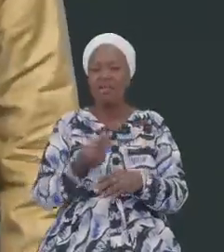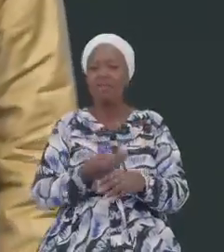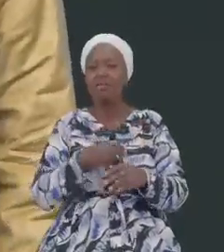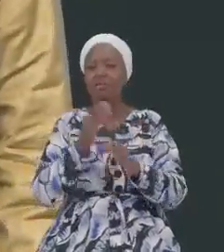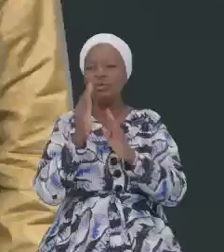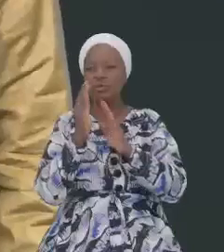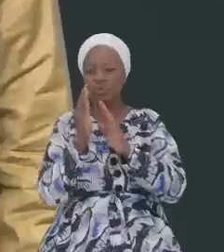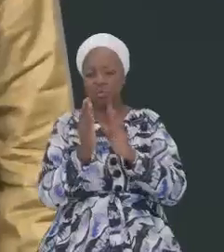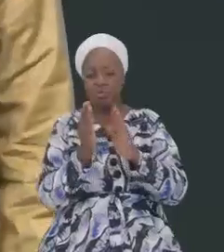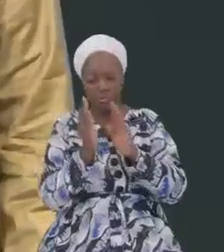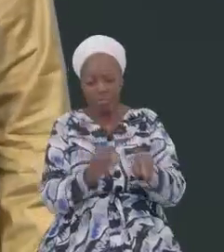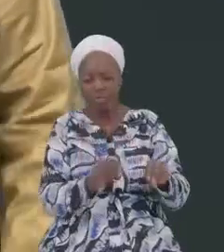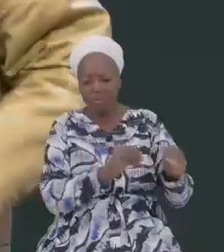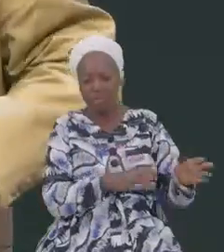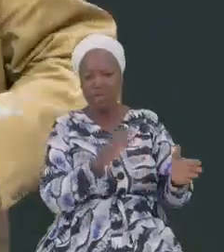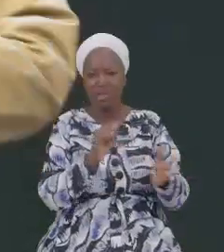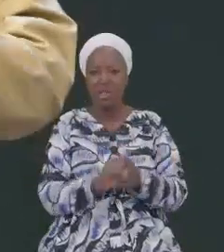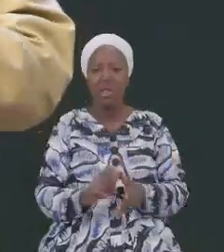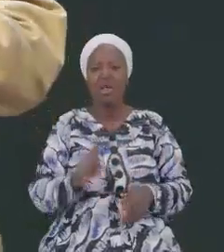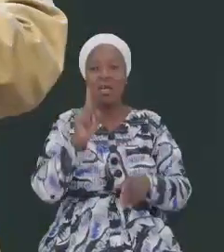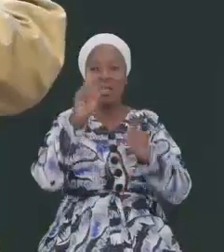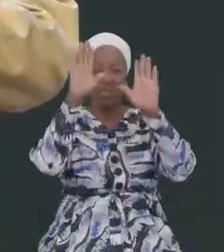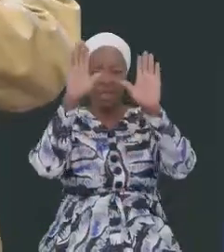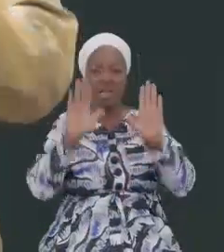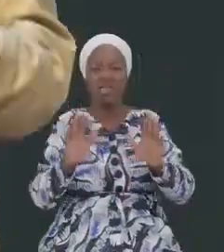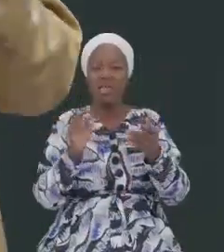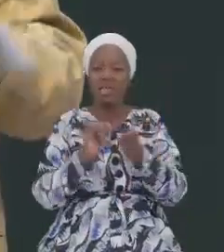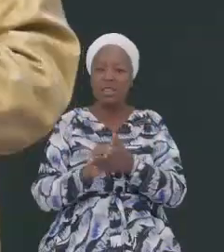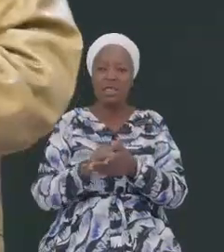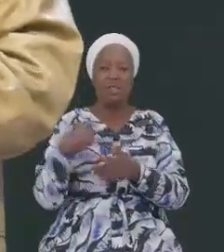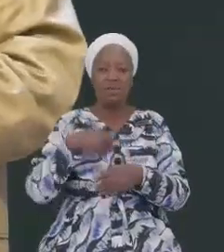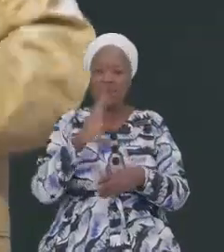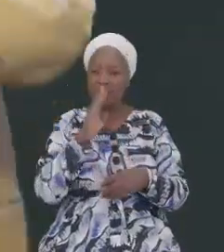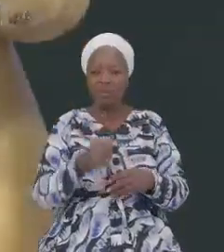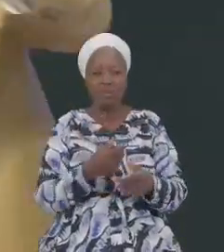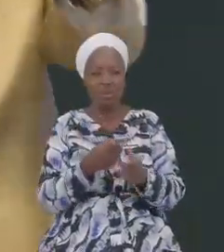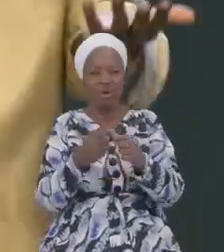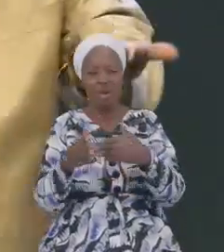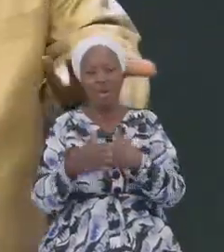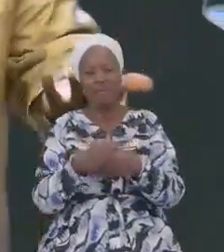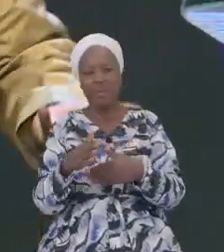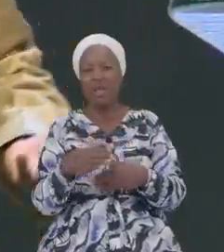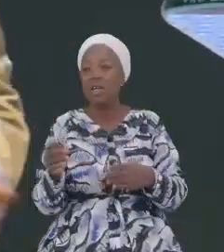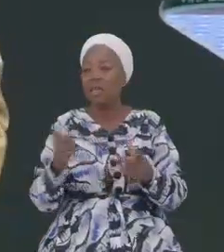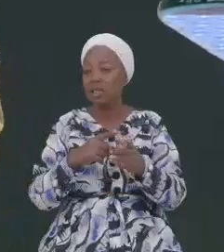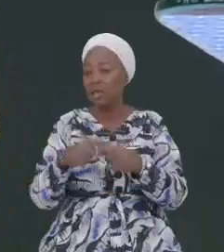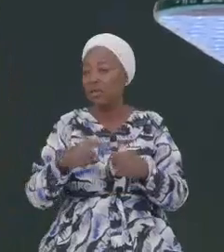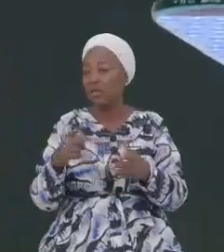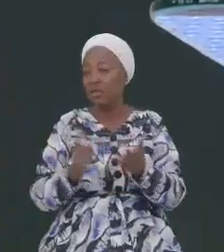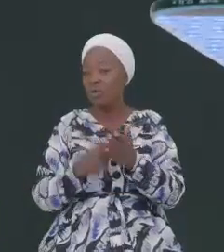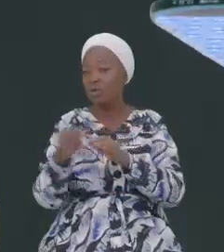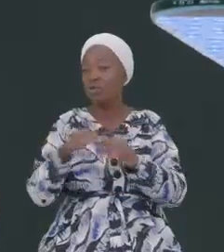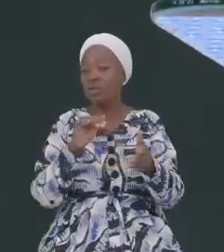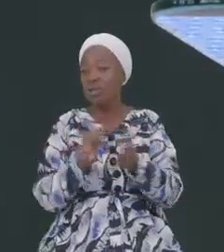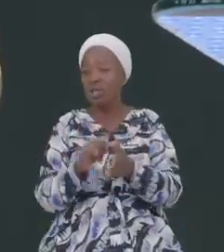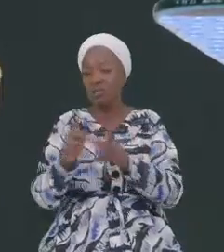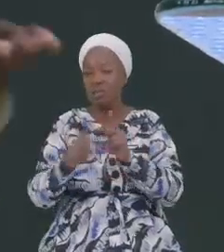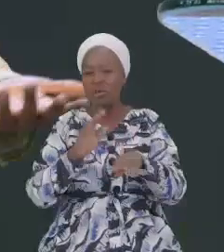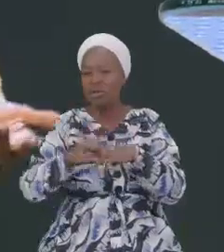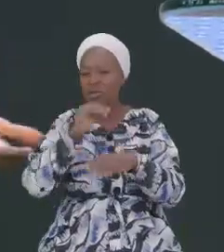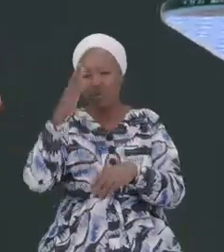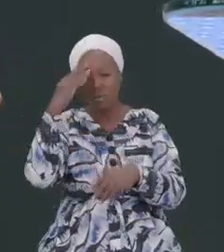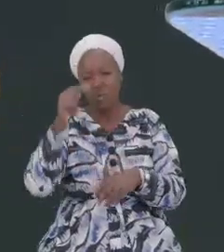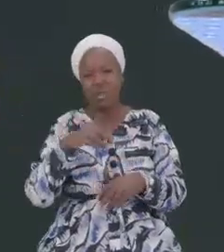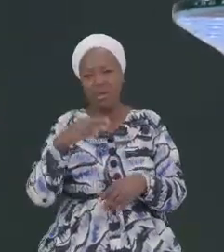the excellence that we've been pursuing. And once you do that, the people don't know the